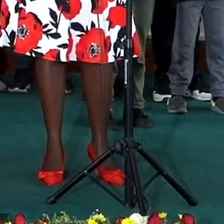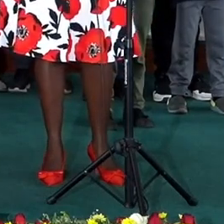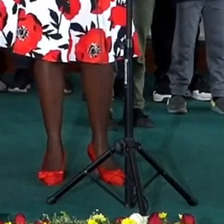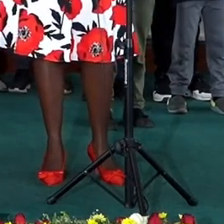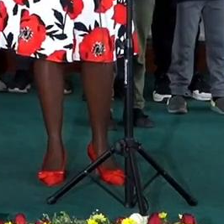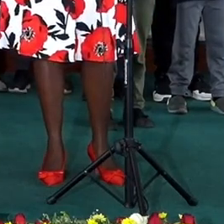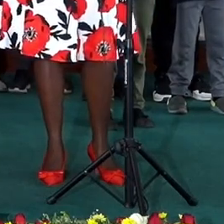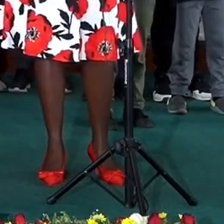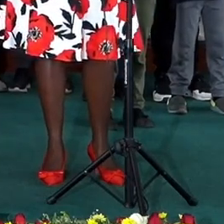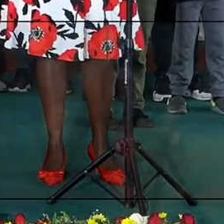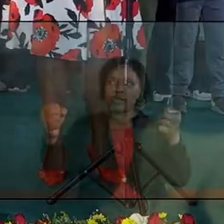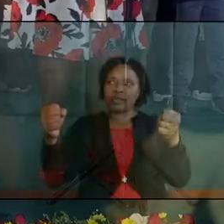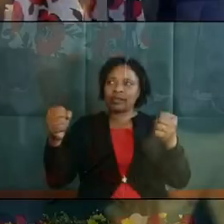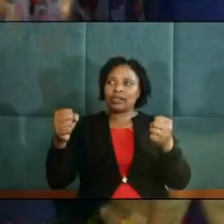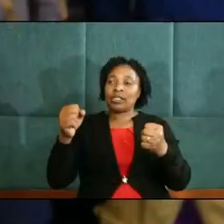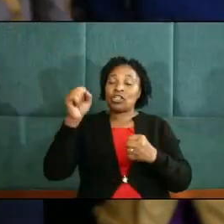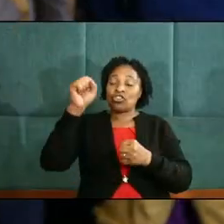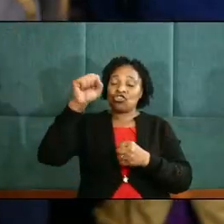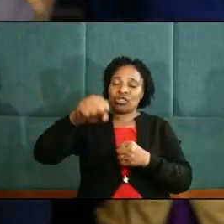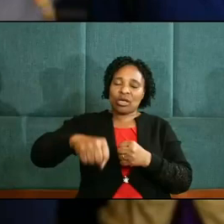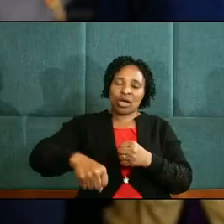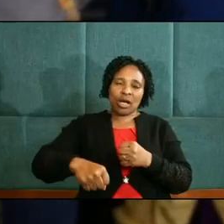golden strand, just beyond the river,